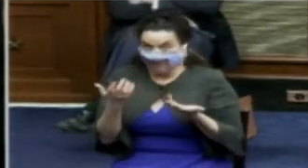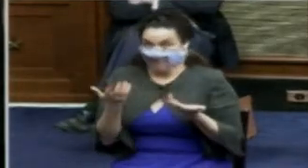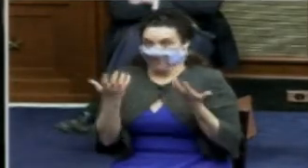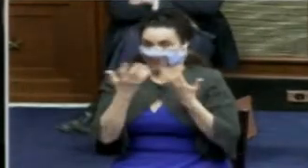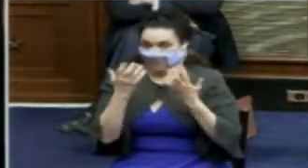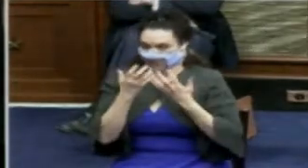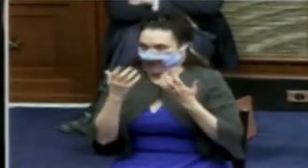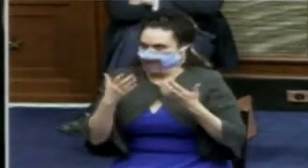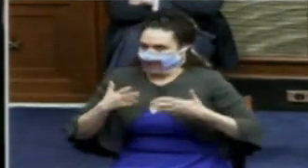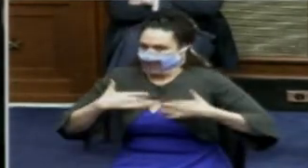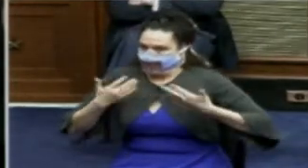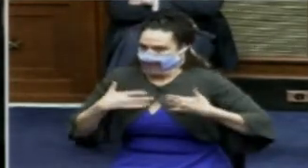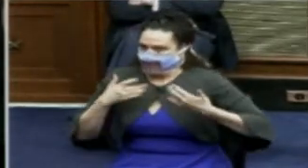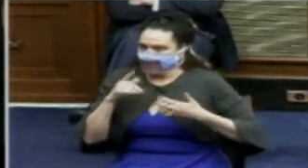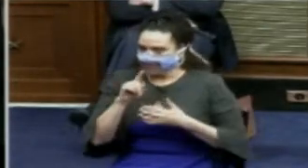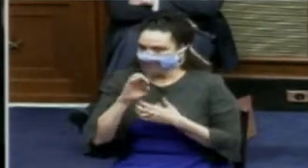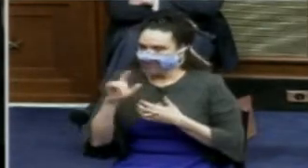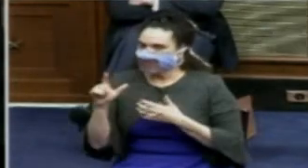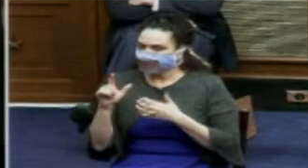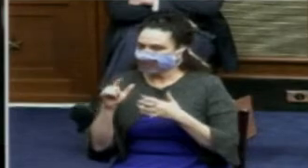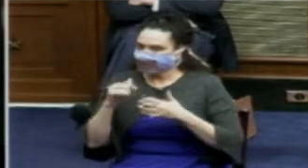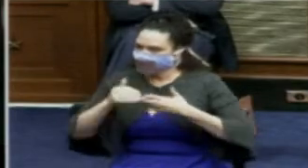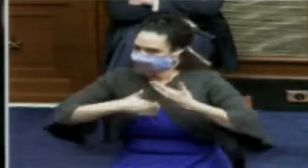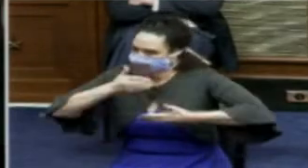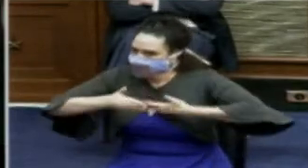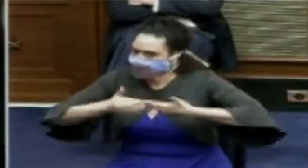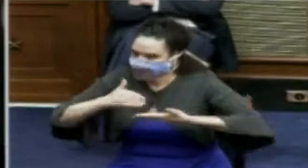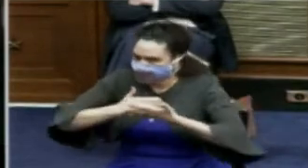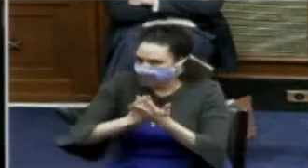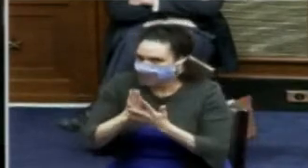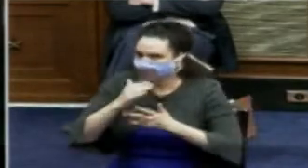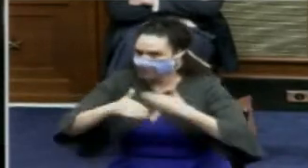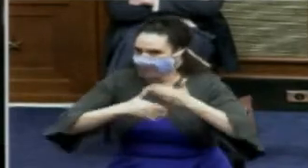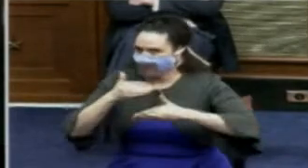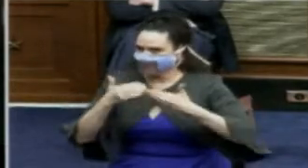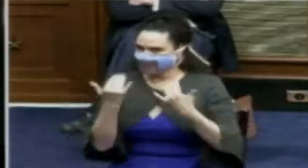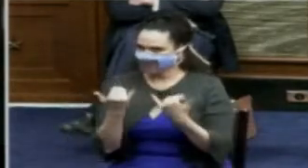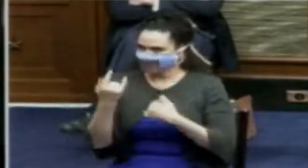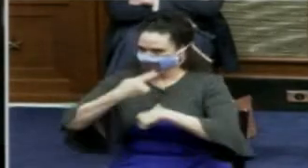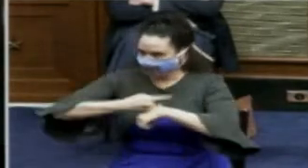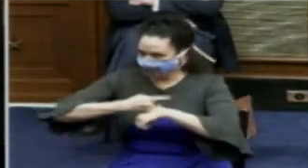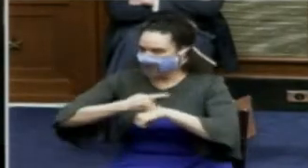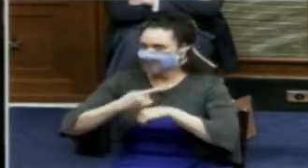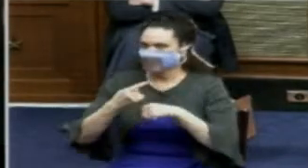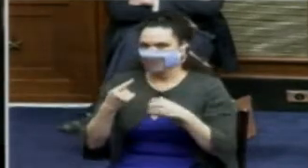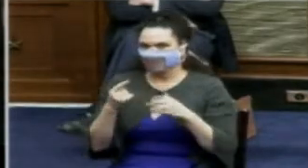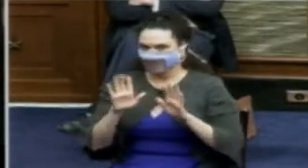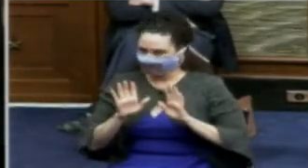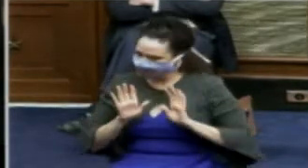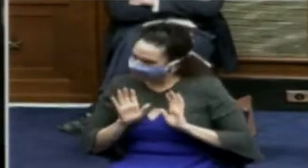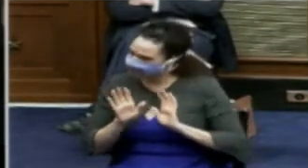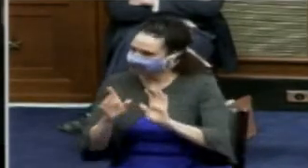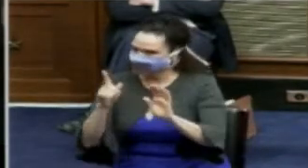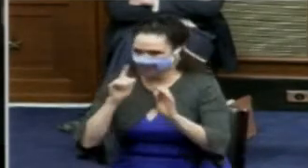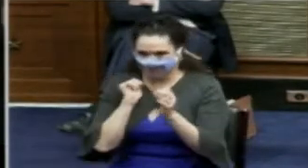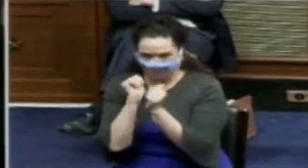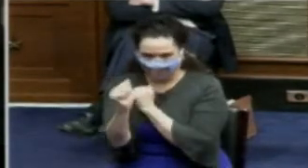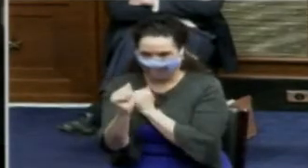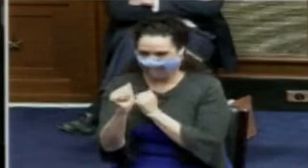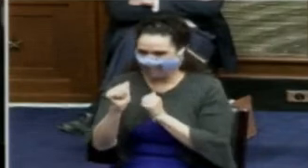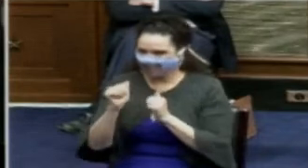this far in the previous Congress is largely due to her representation. So I want to thank her for trying to right